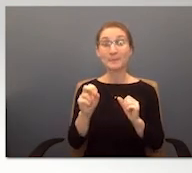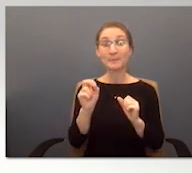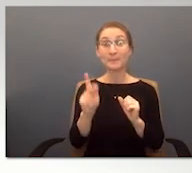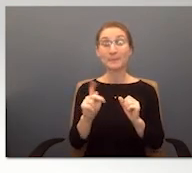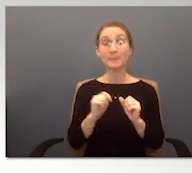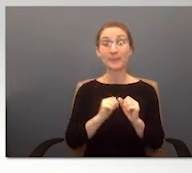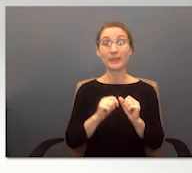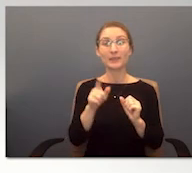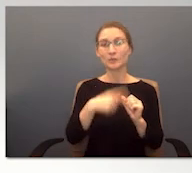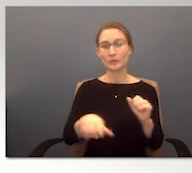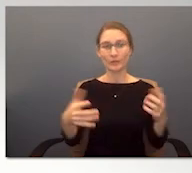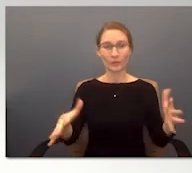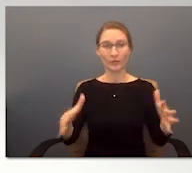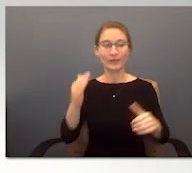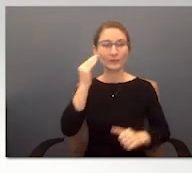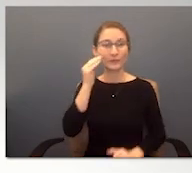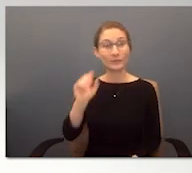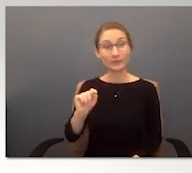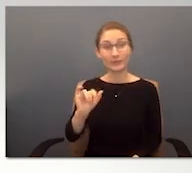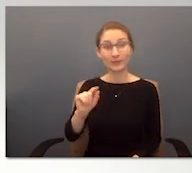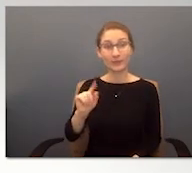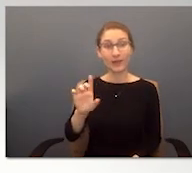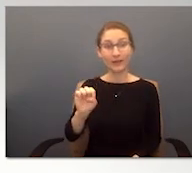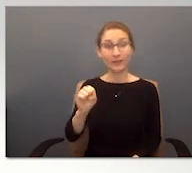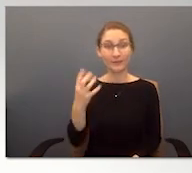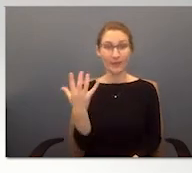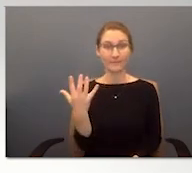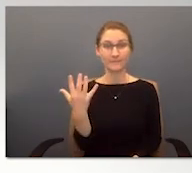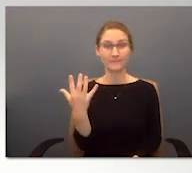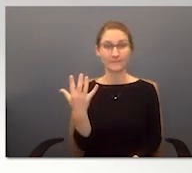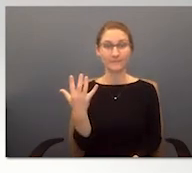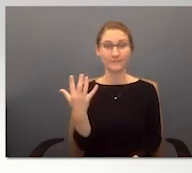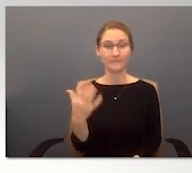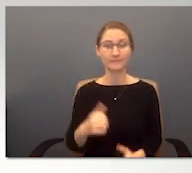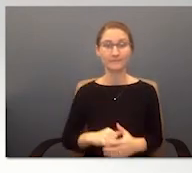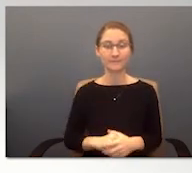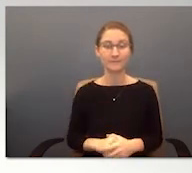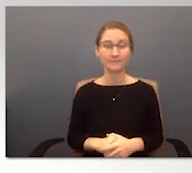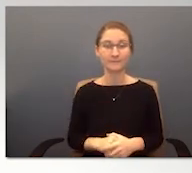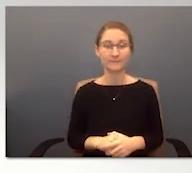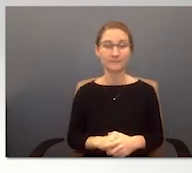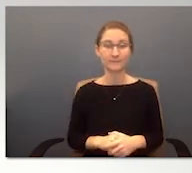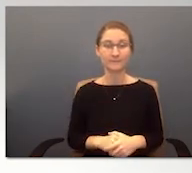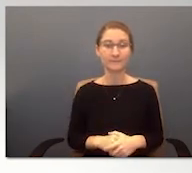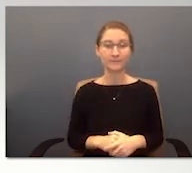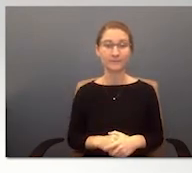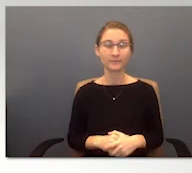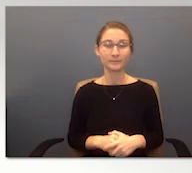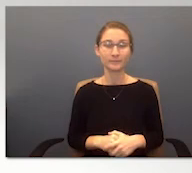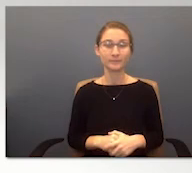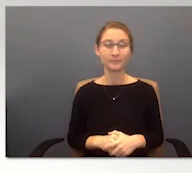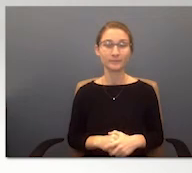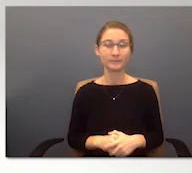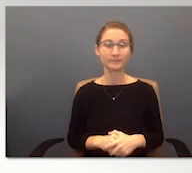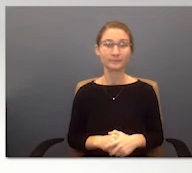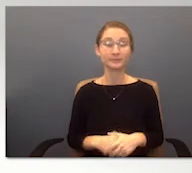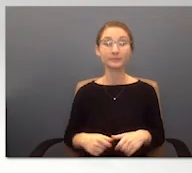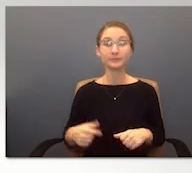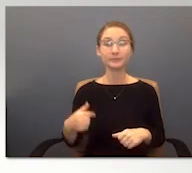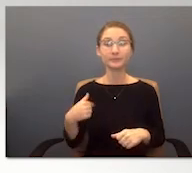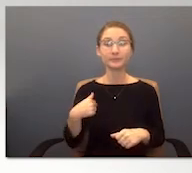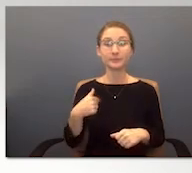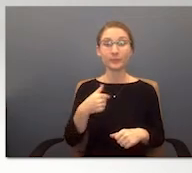you. You've all heard of Title V. This is our maternal child block grant that we split at the Florida Department of